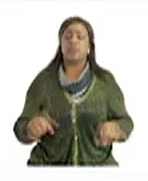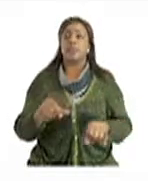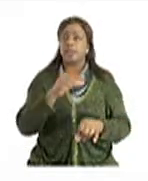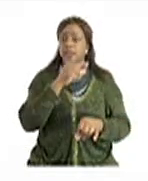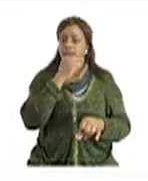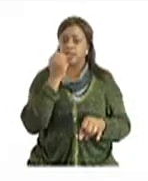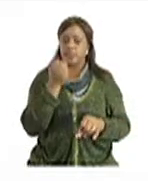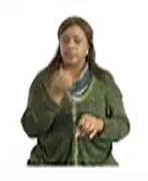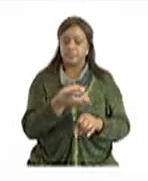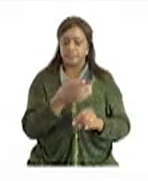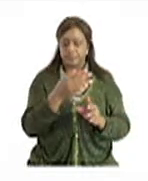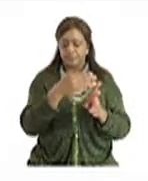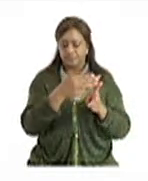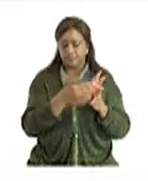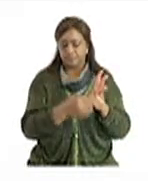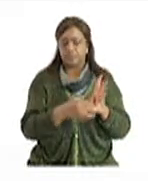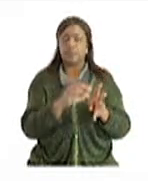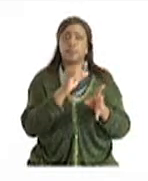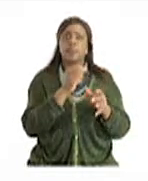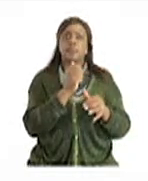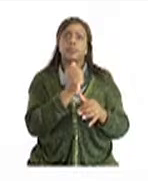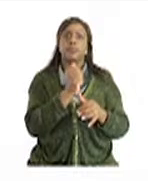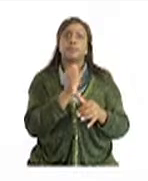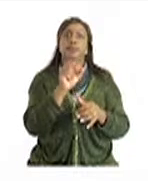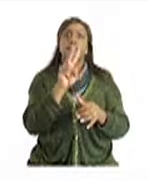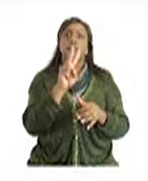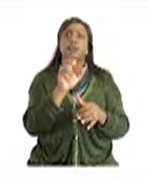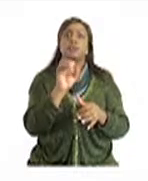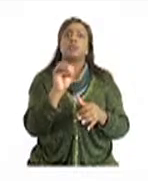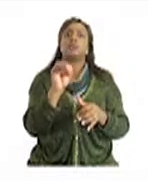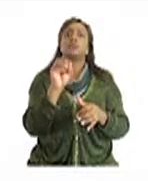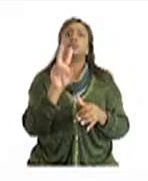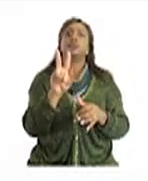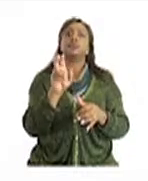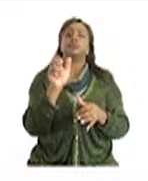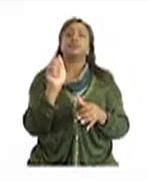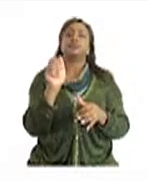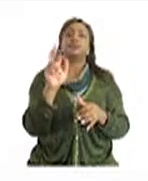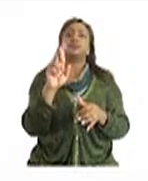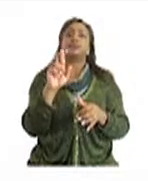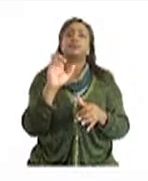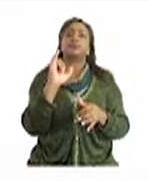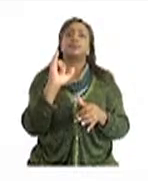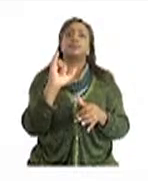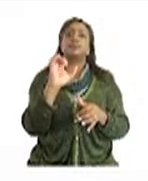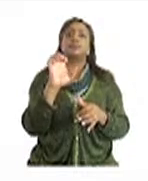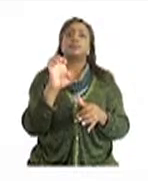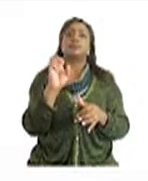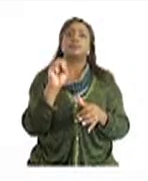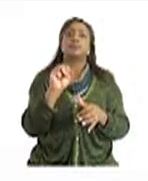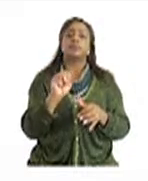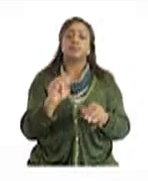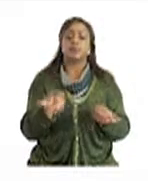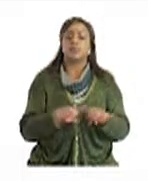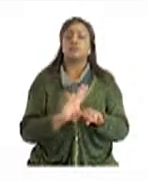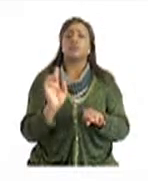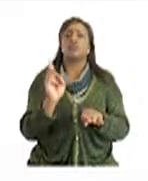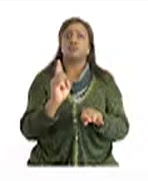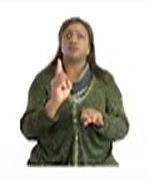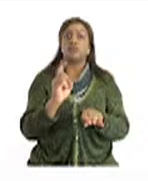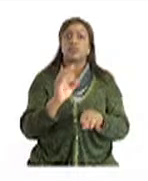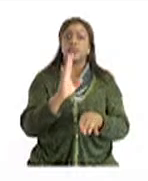below. A is the ovaries, B, uterus,